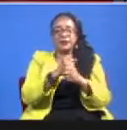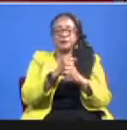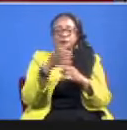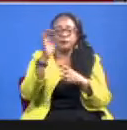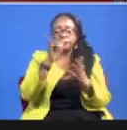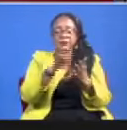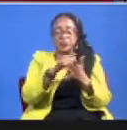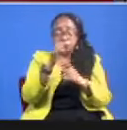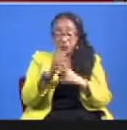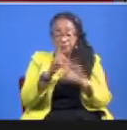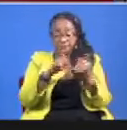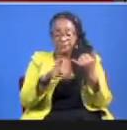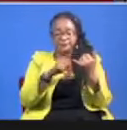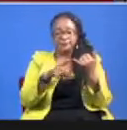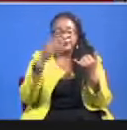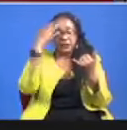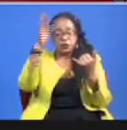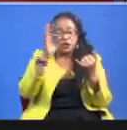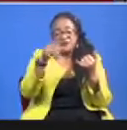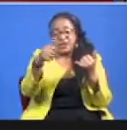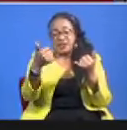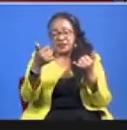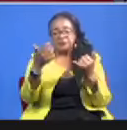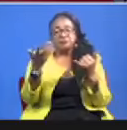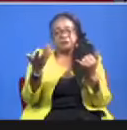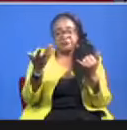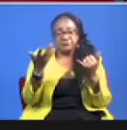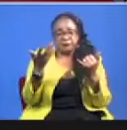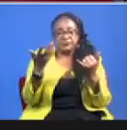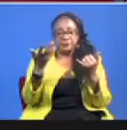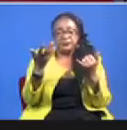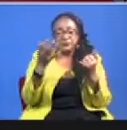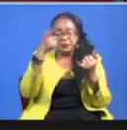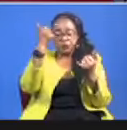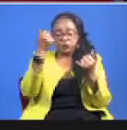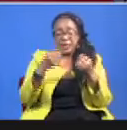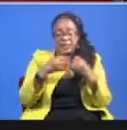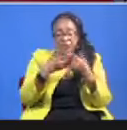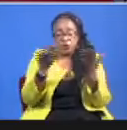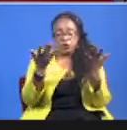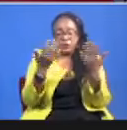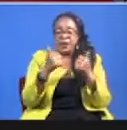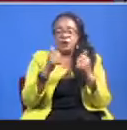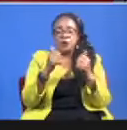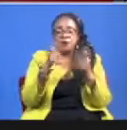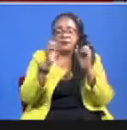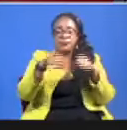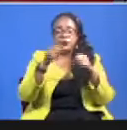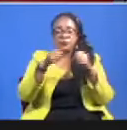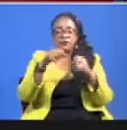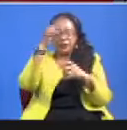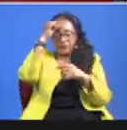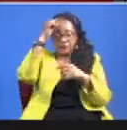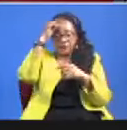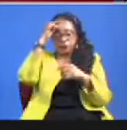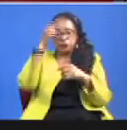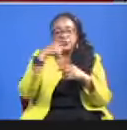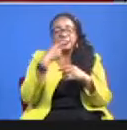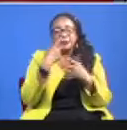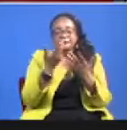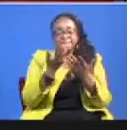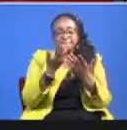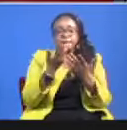made. So that's one. So I don't know whether those agreements, however far they've gone, because they've not been disclosed, whether it is possible for the